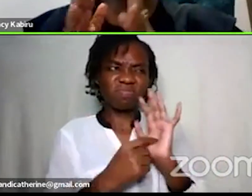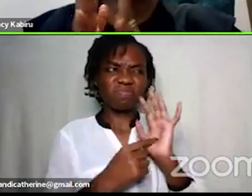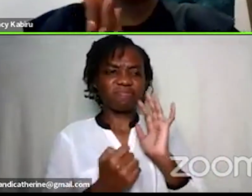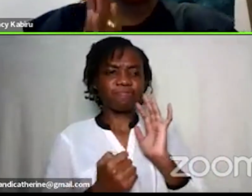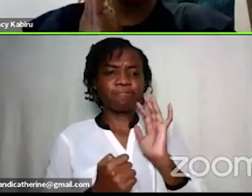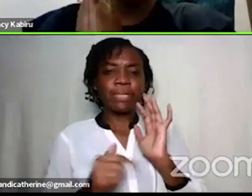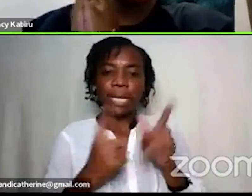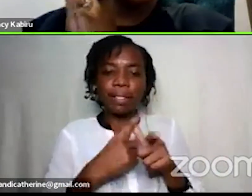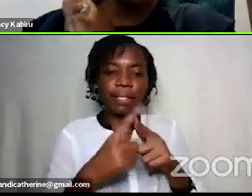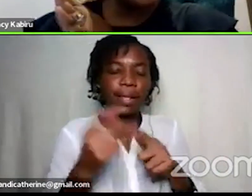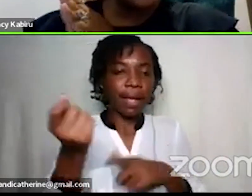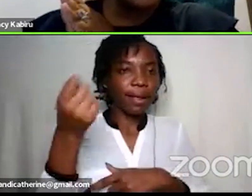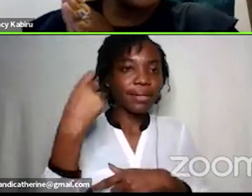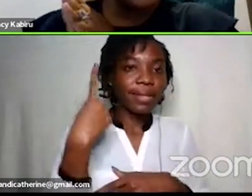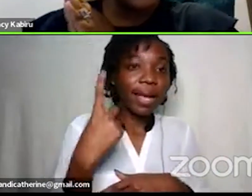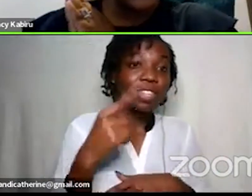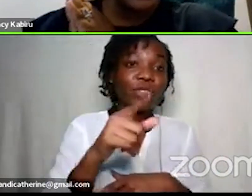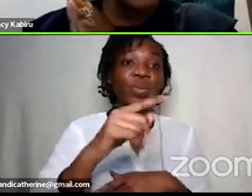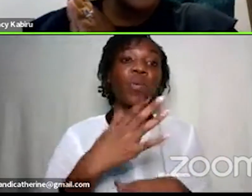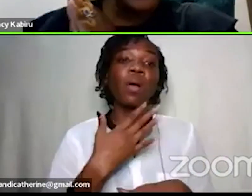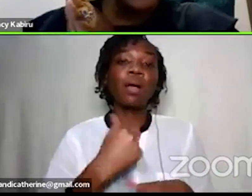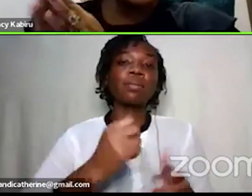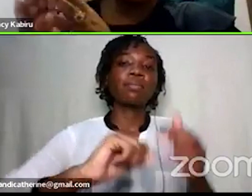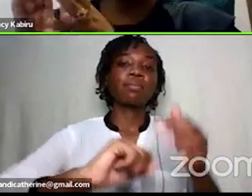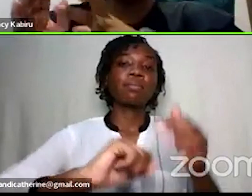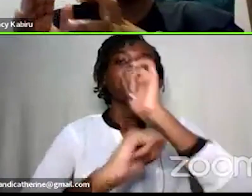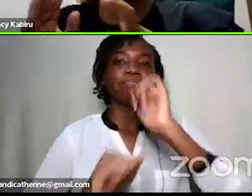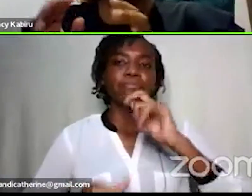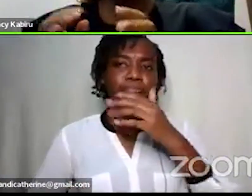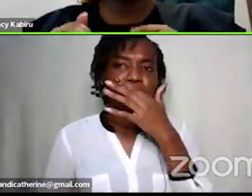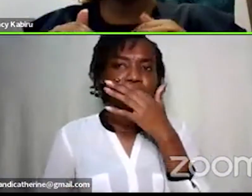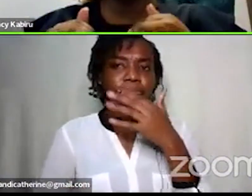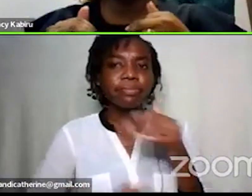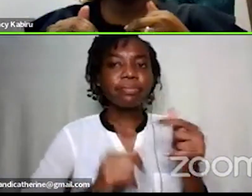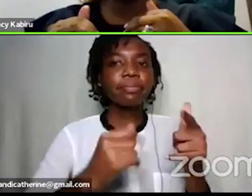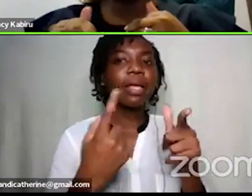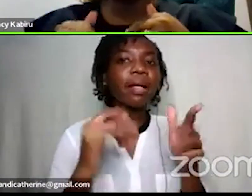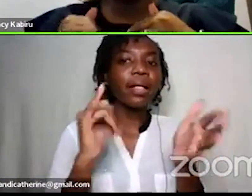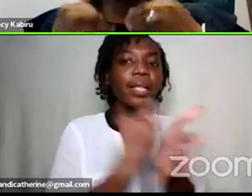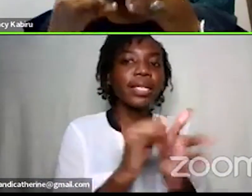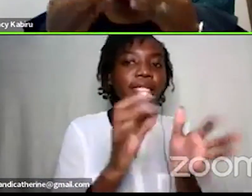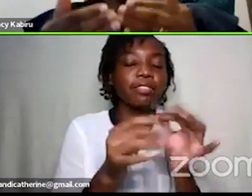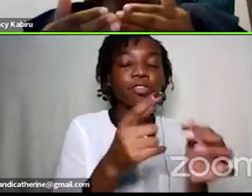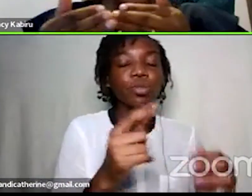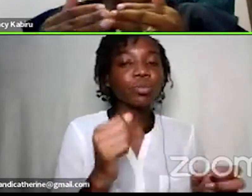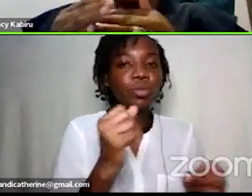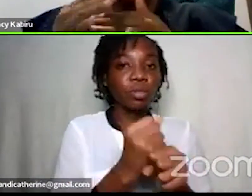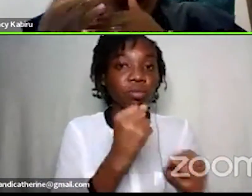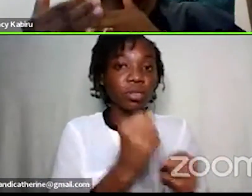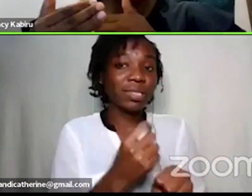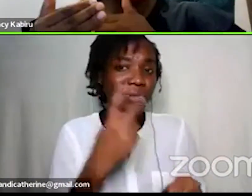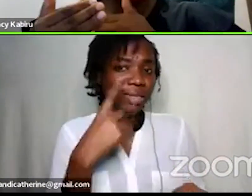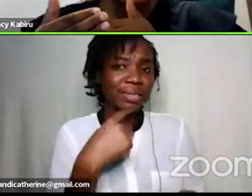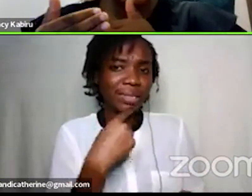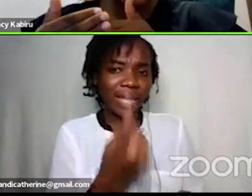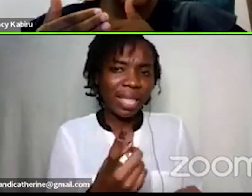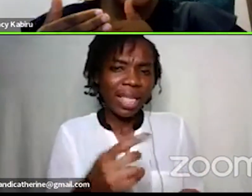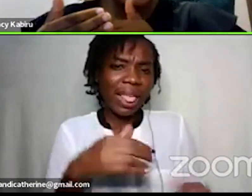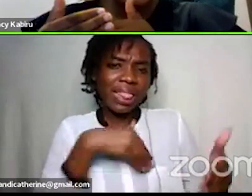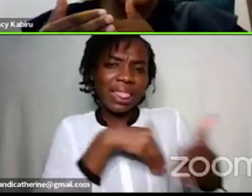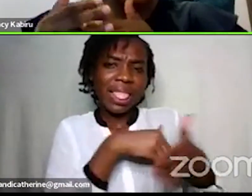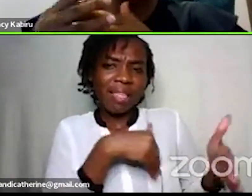understand that you require support, okay? That when you're unable to, say, deliver on a